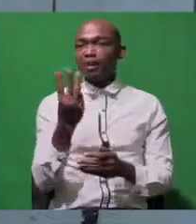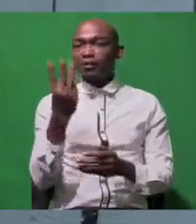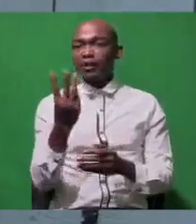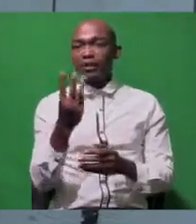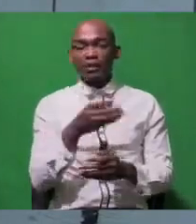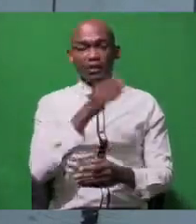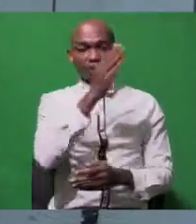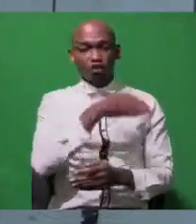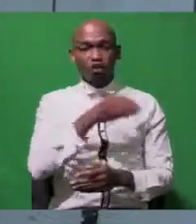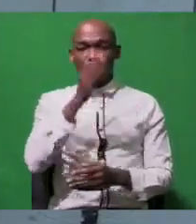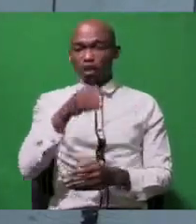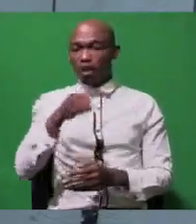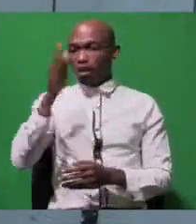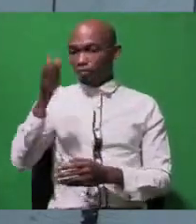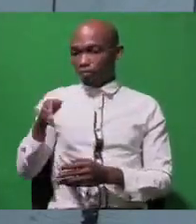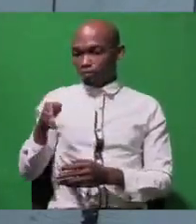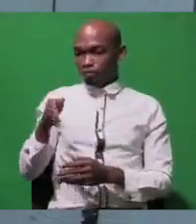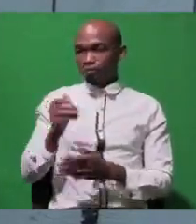3-column